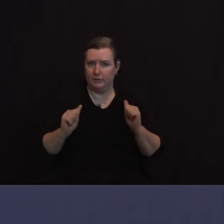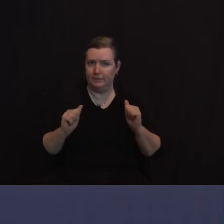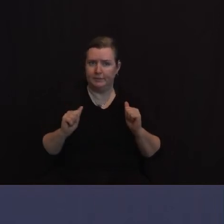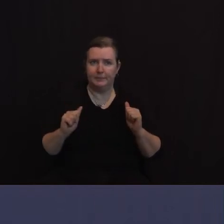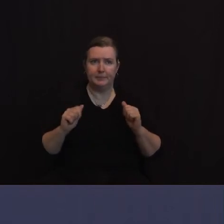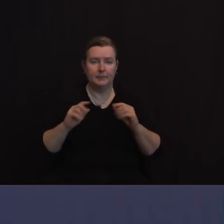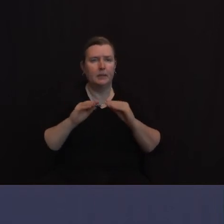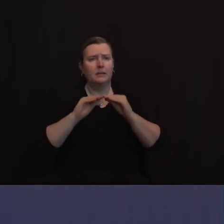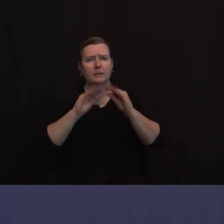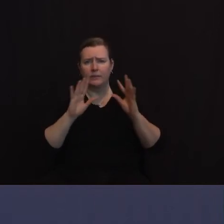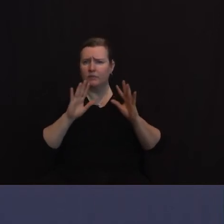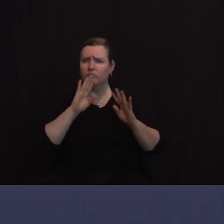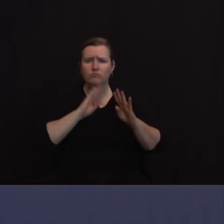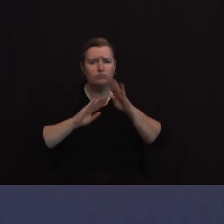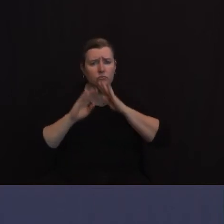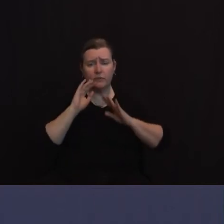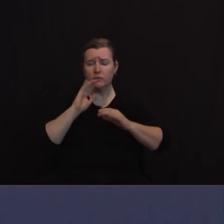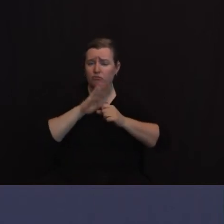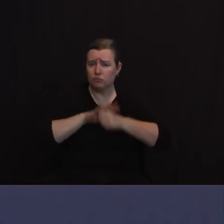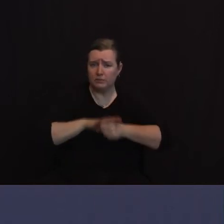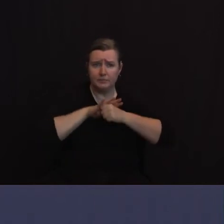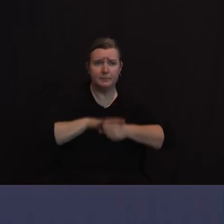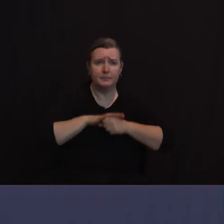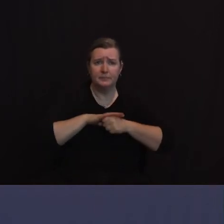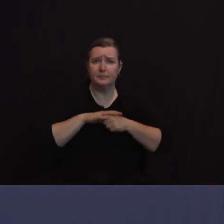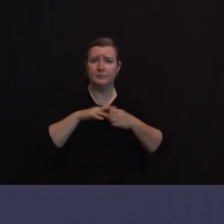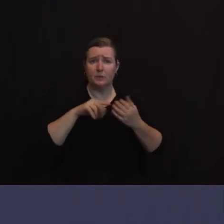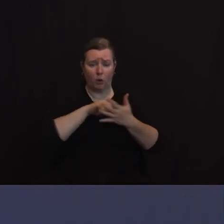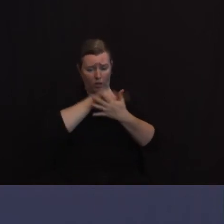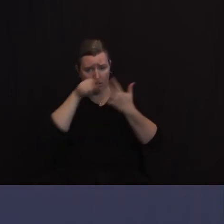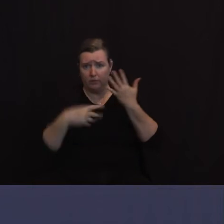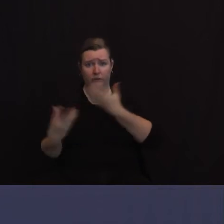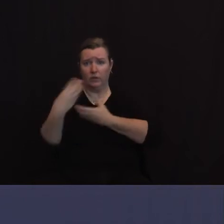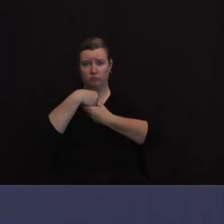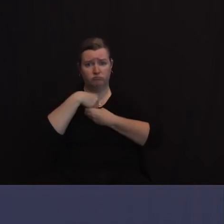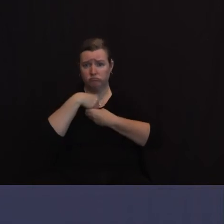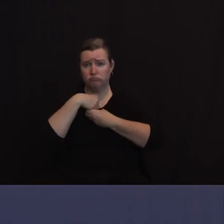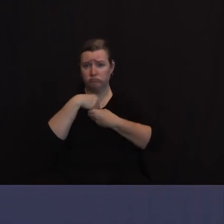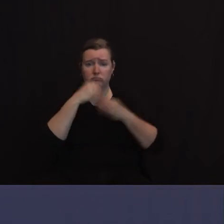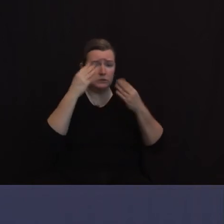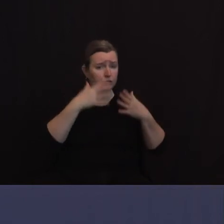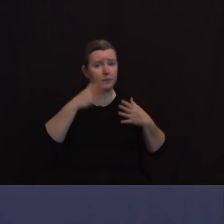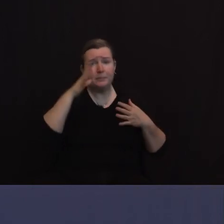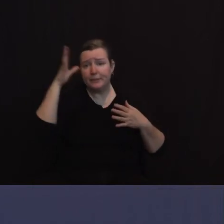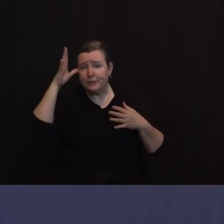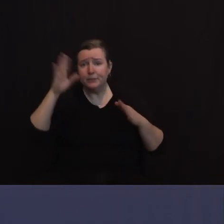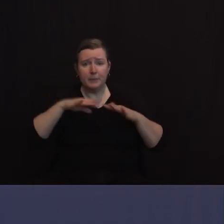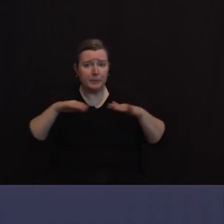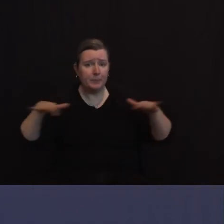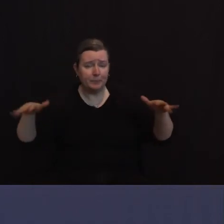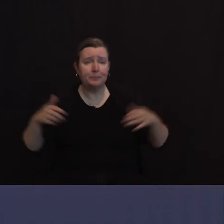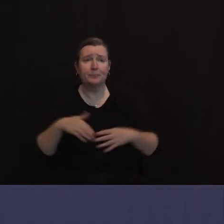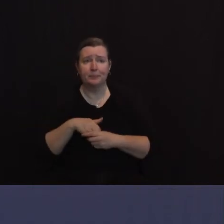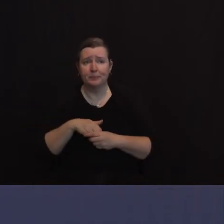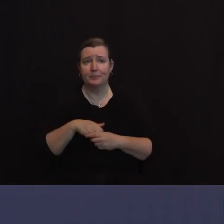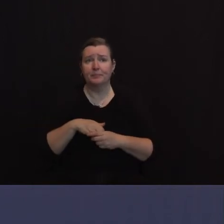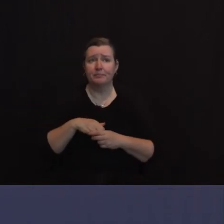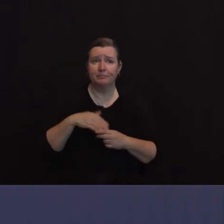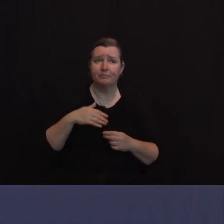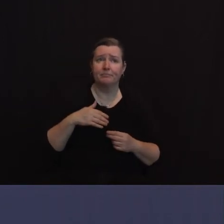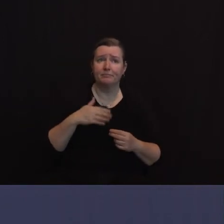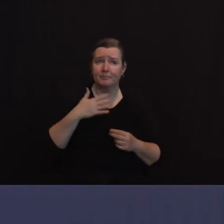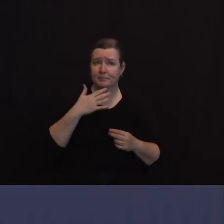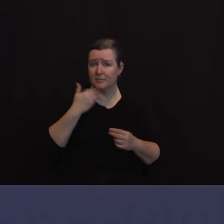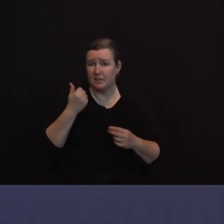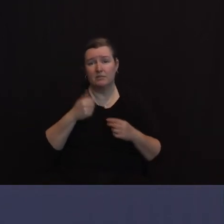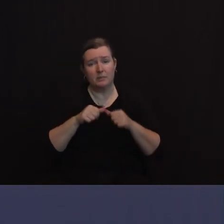on all sides of this. And again, we slowly but surely continue to get into a better place. And as you saw from the program